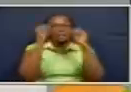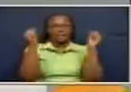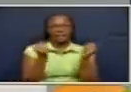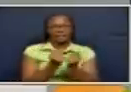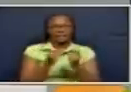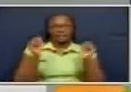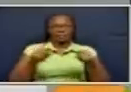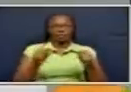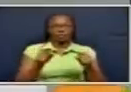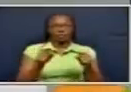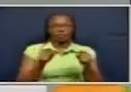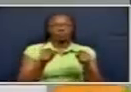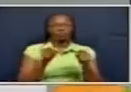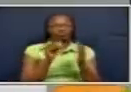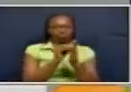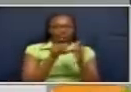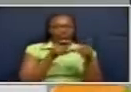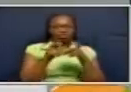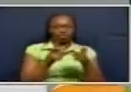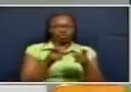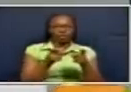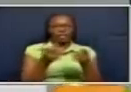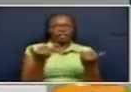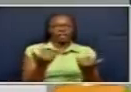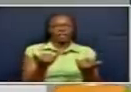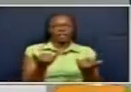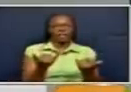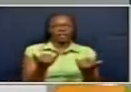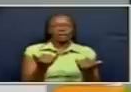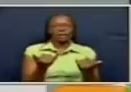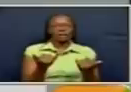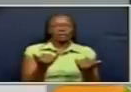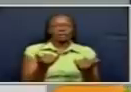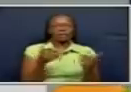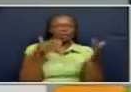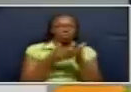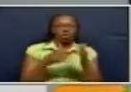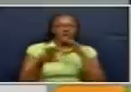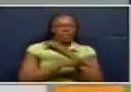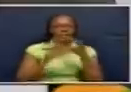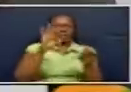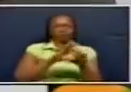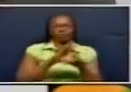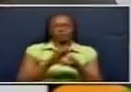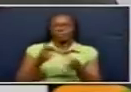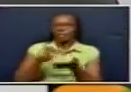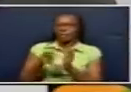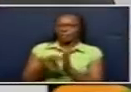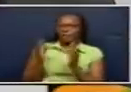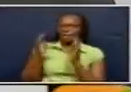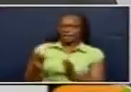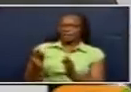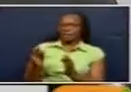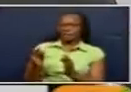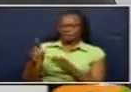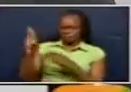to put in place controls that prevent things like fraud in voting. Okay, yes. So once they've entered it electronically,